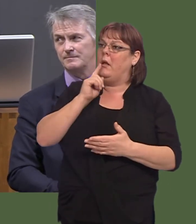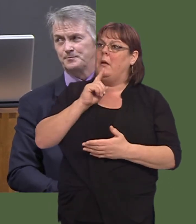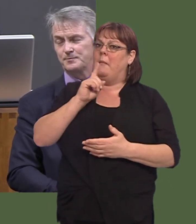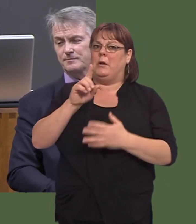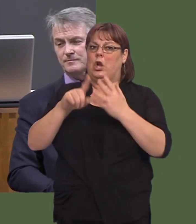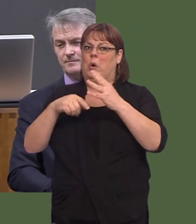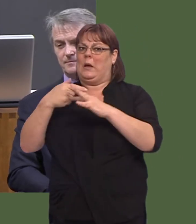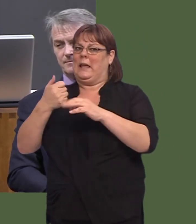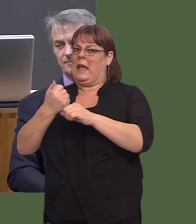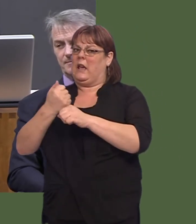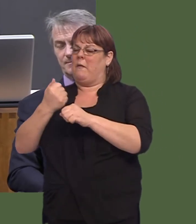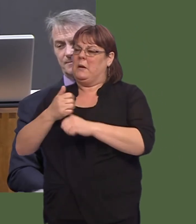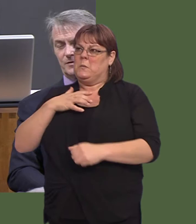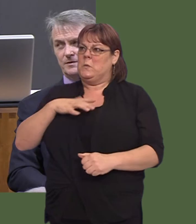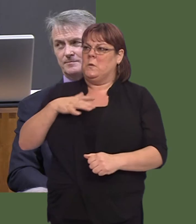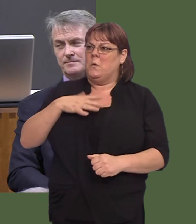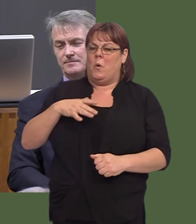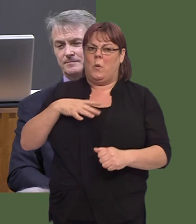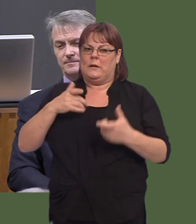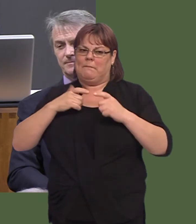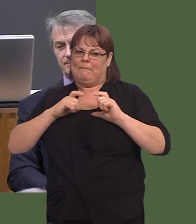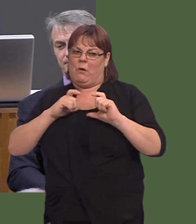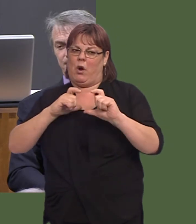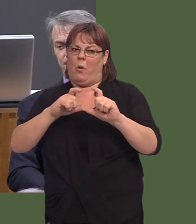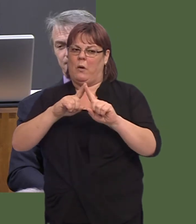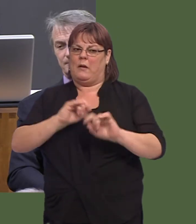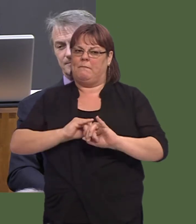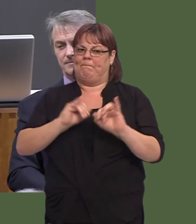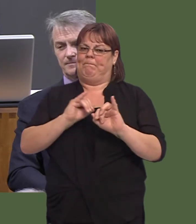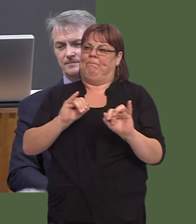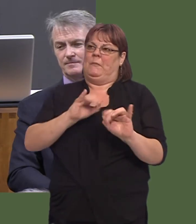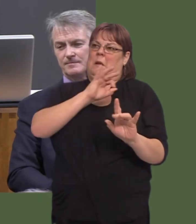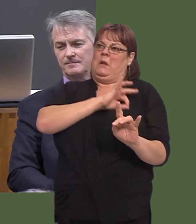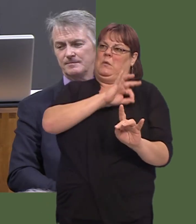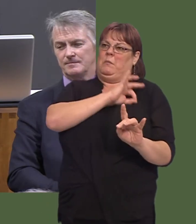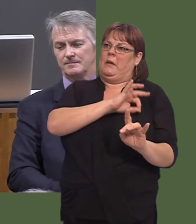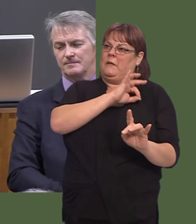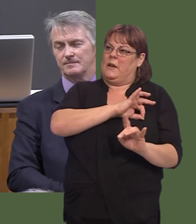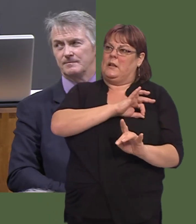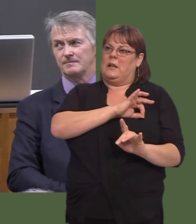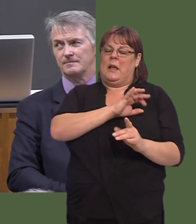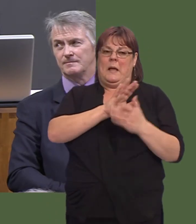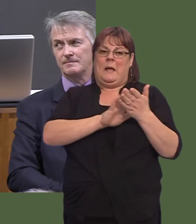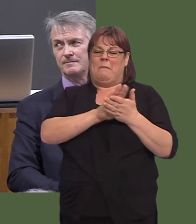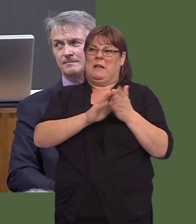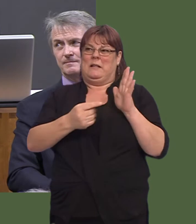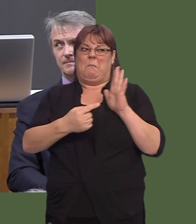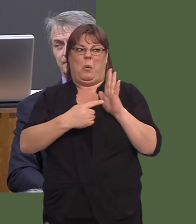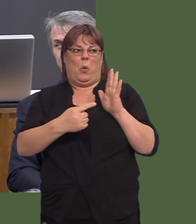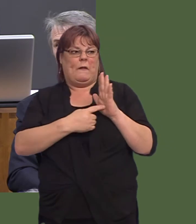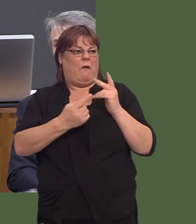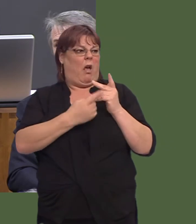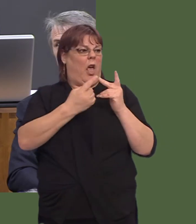the UK Government intent on continuing with this ill-conceived rollout of universal credit, it is going to be essential